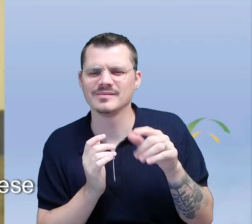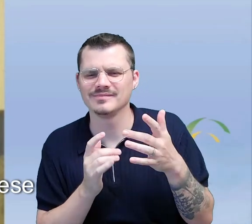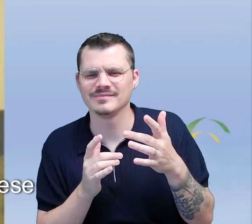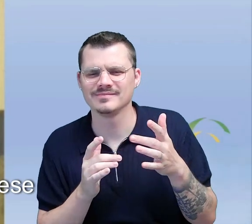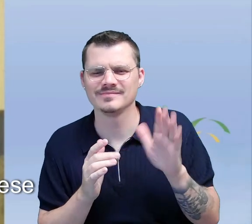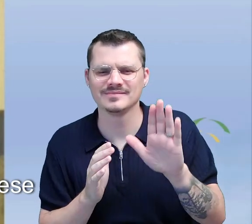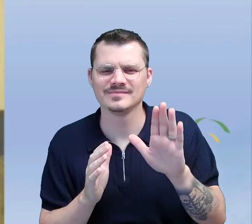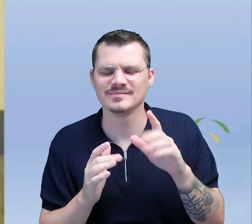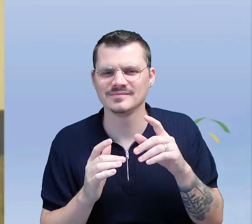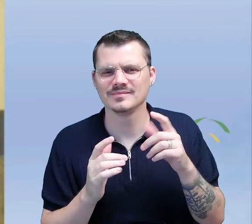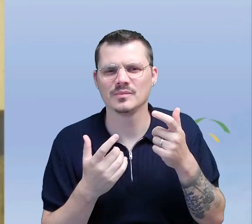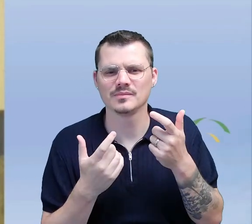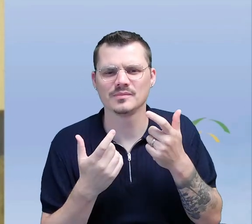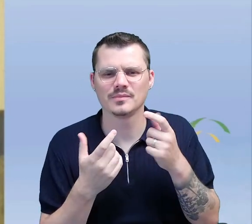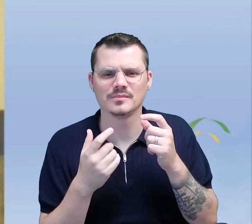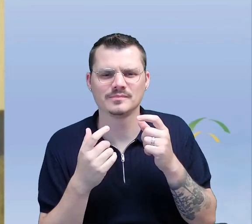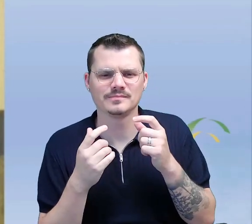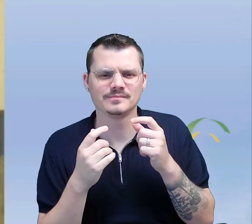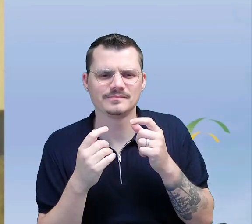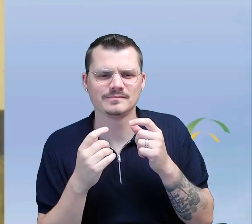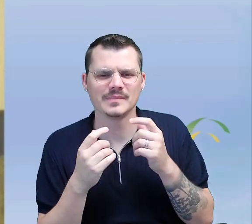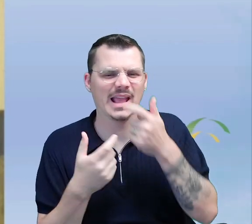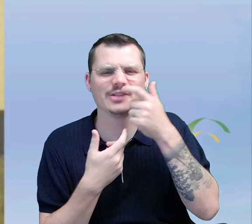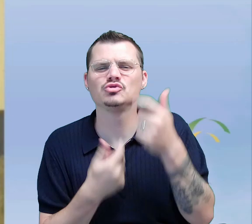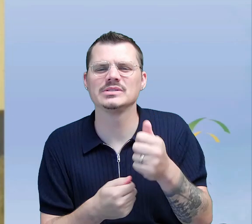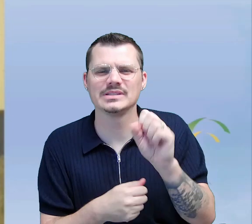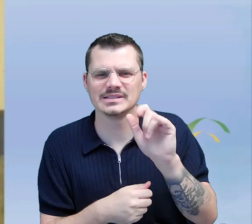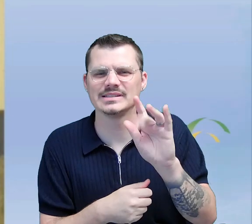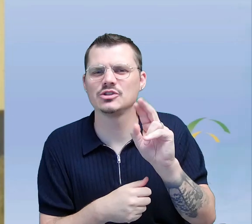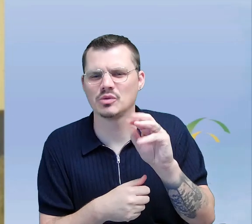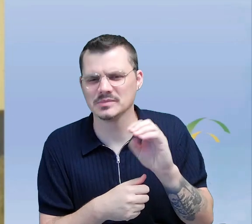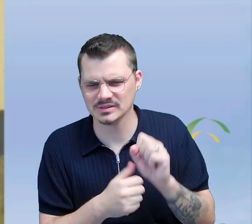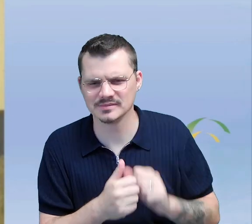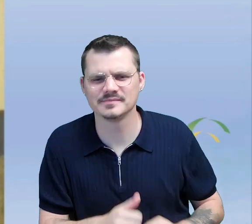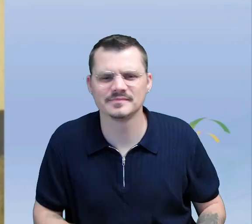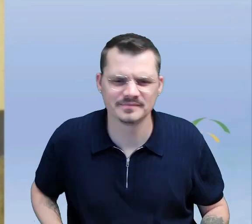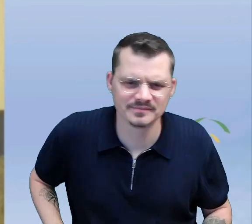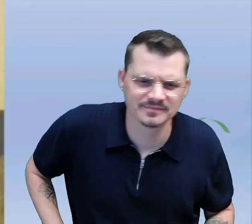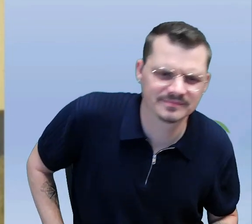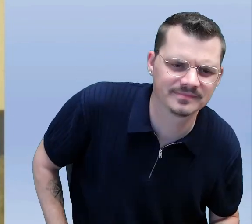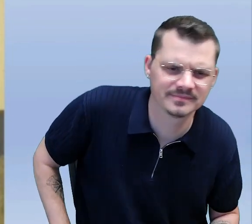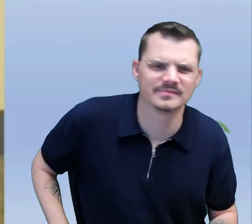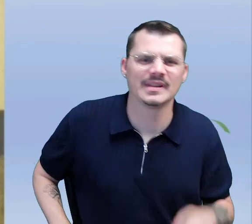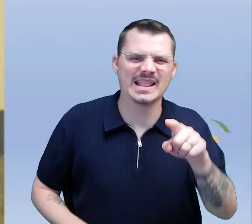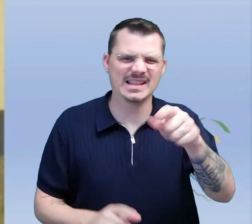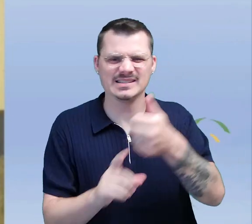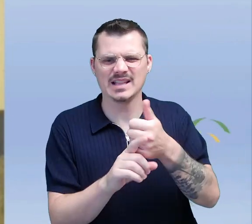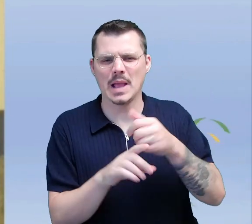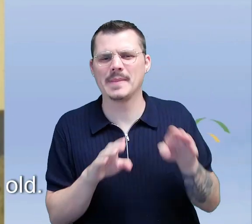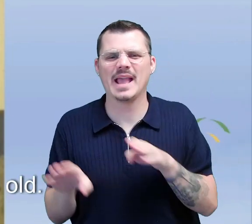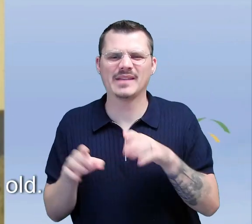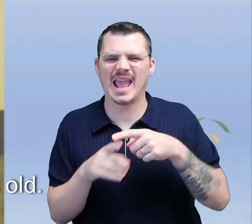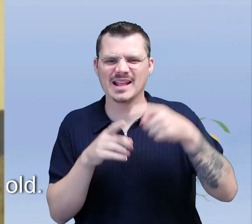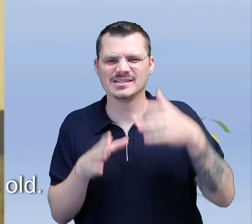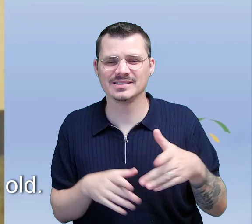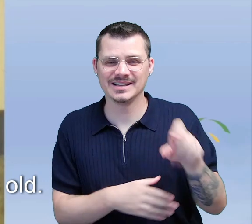just like one of these sort of wide-eyed kind of interesting syndromes. This is a behavior analyst.